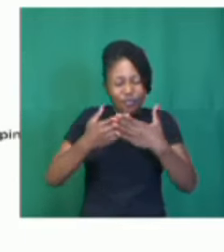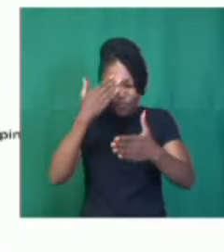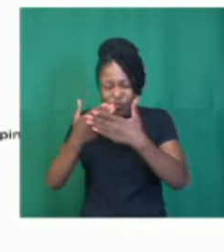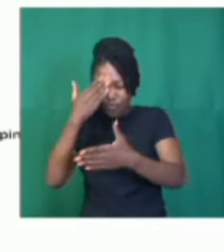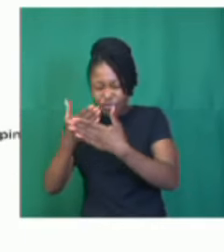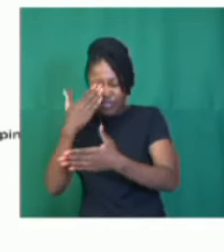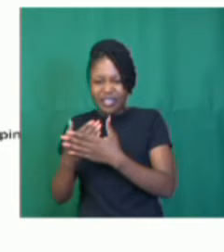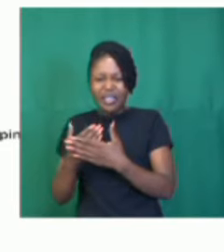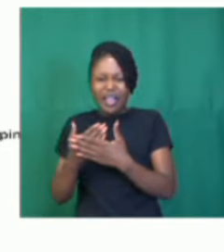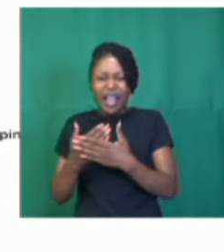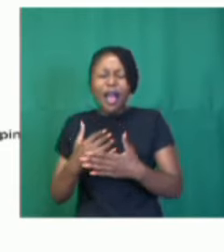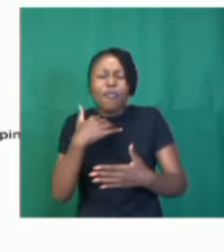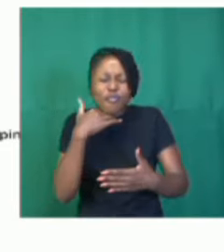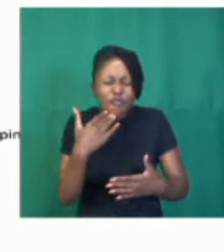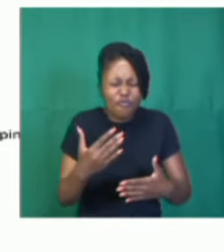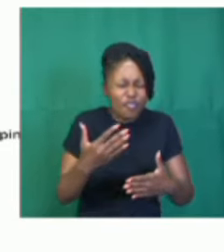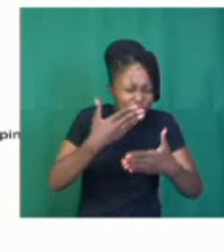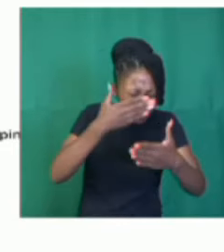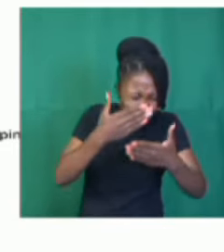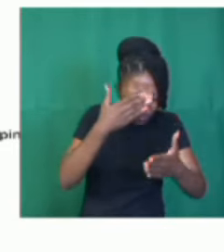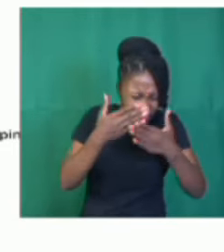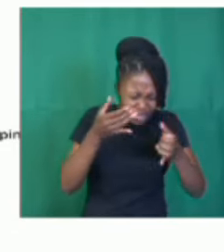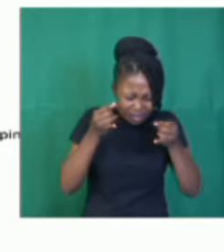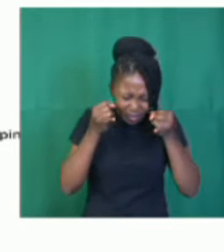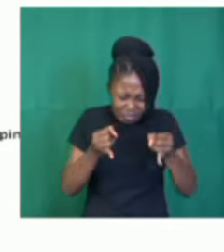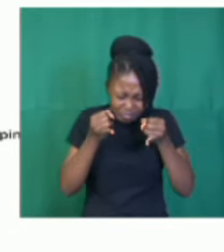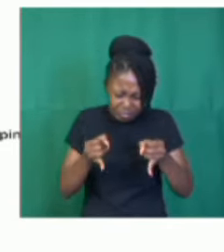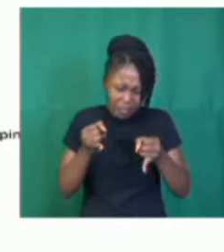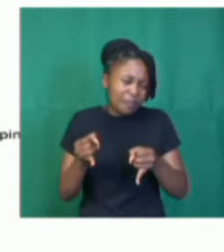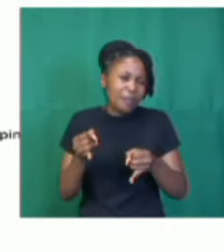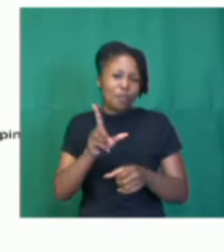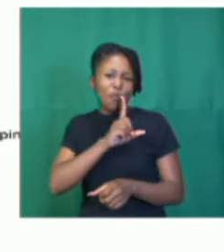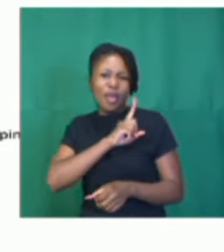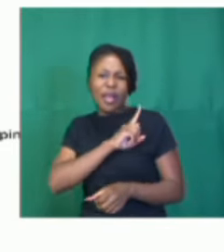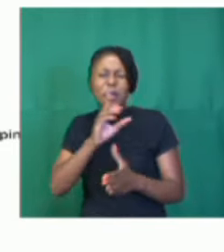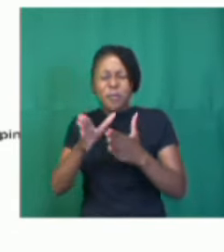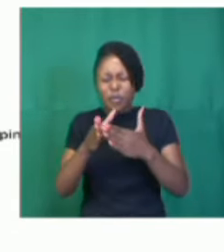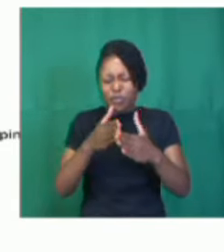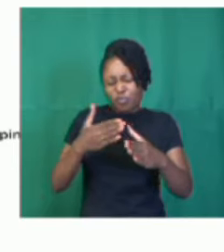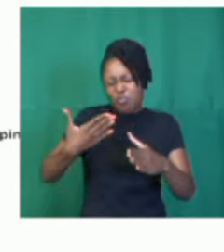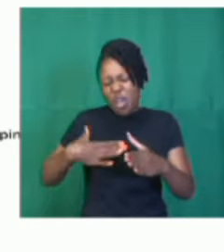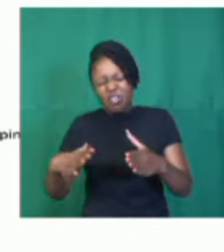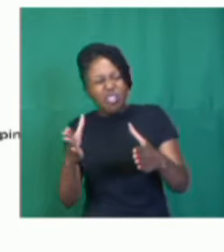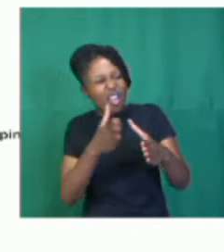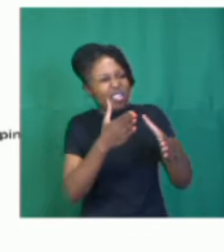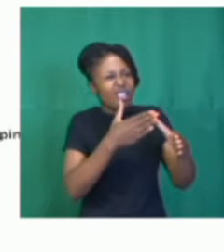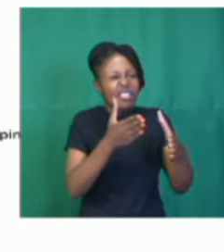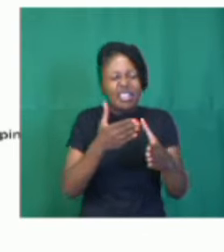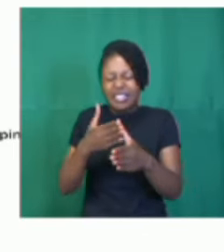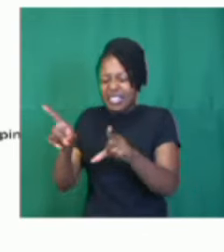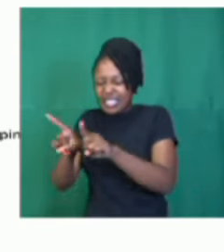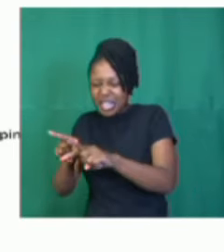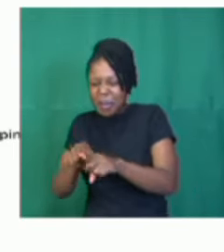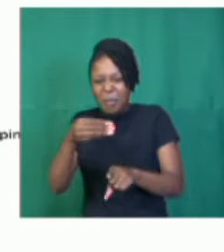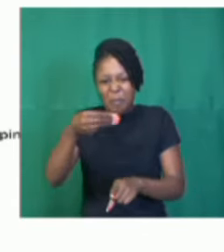reading extensively because you may discover that they just want to answer like they would do in a paper 1 and paper